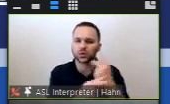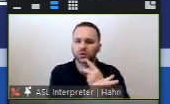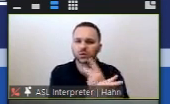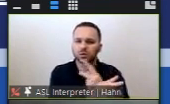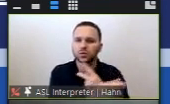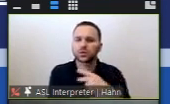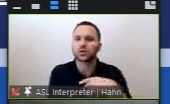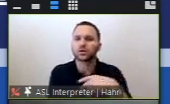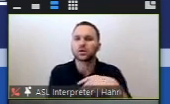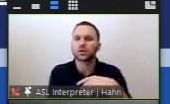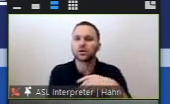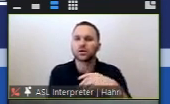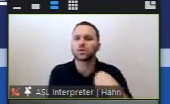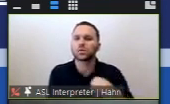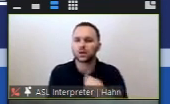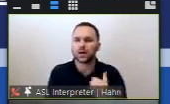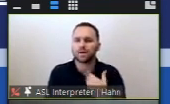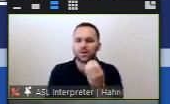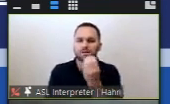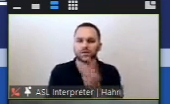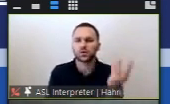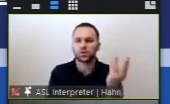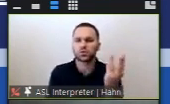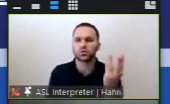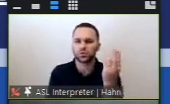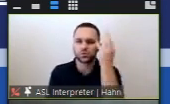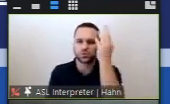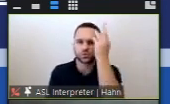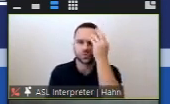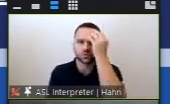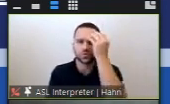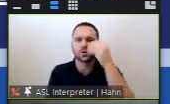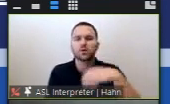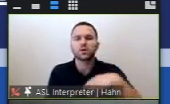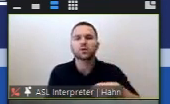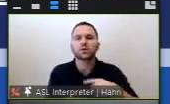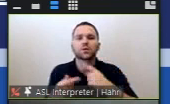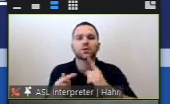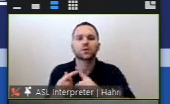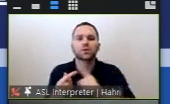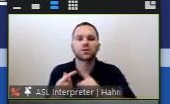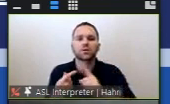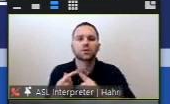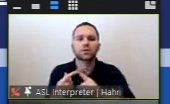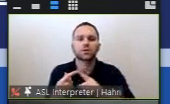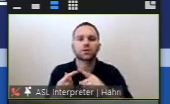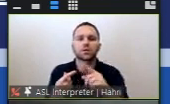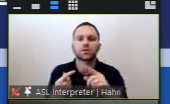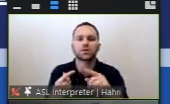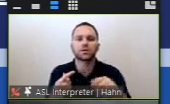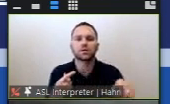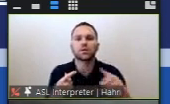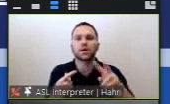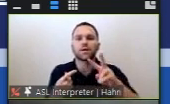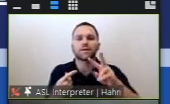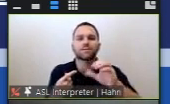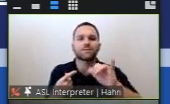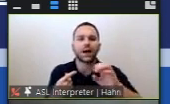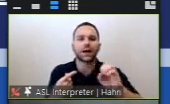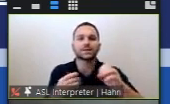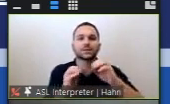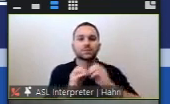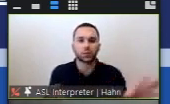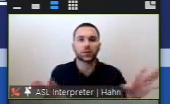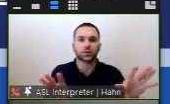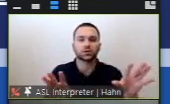couple of hypotheses. One is that your risk of becoming a vaccine breakthrough case is dependent on